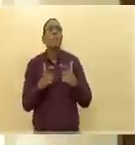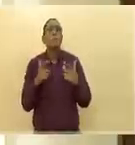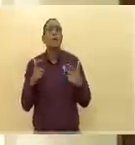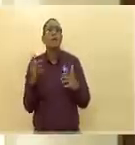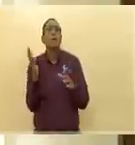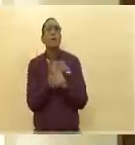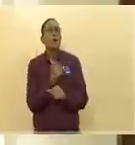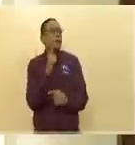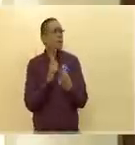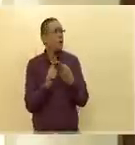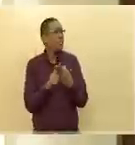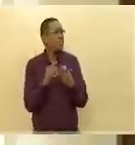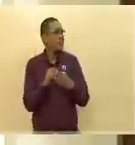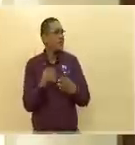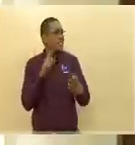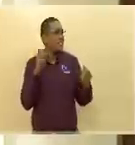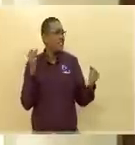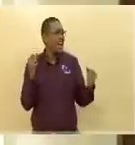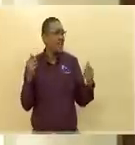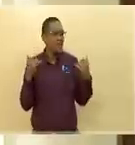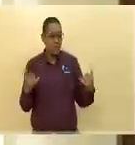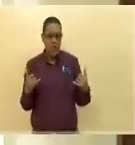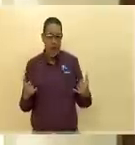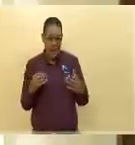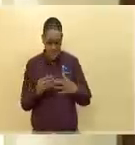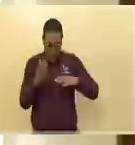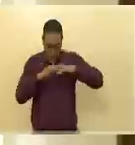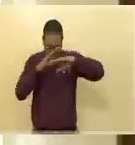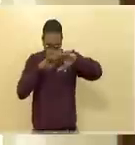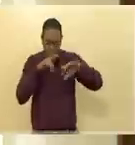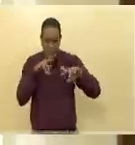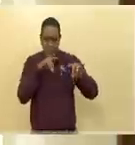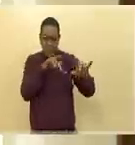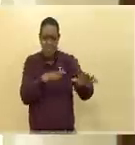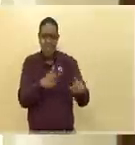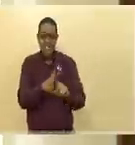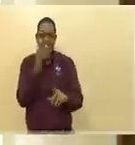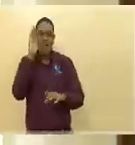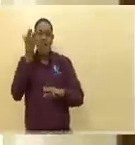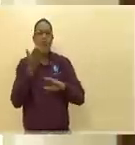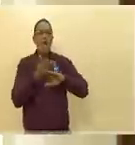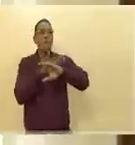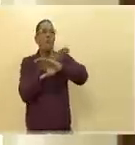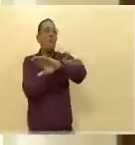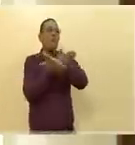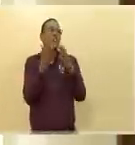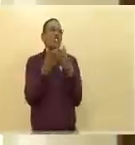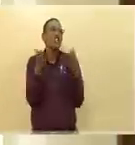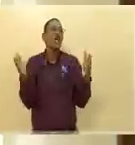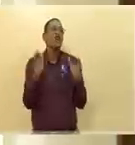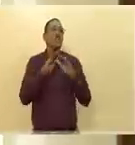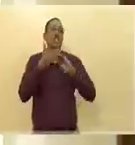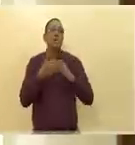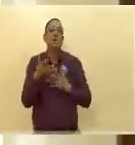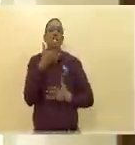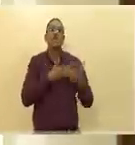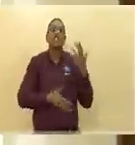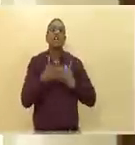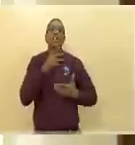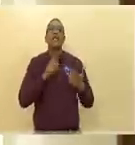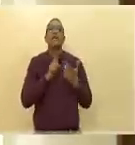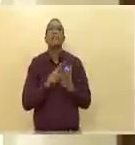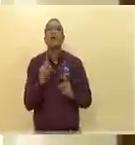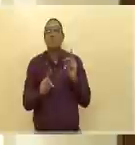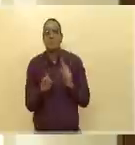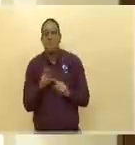wins with this signing today. It will increase efficiency. It will improve generally the Jamaican society, and yes, people